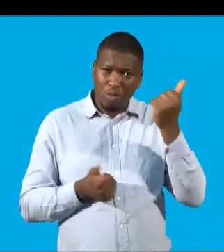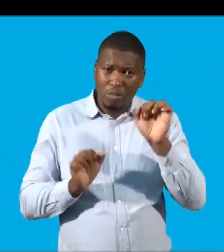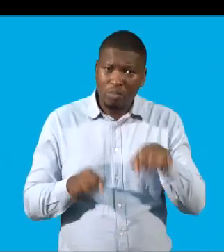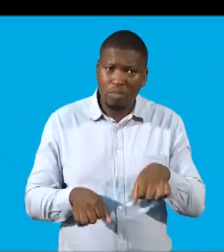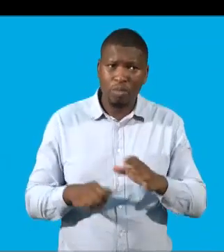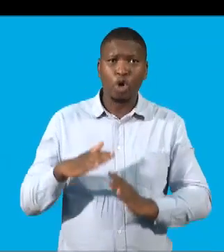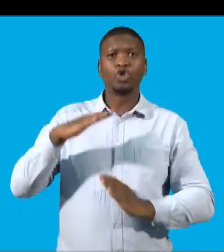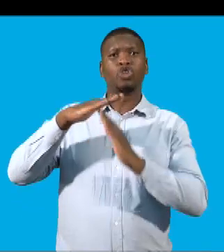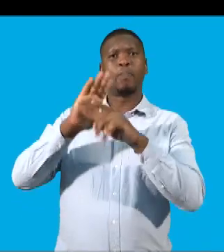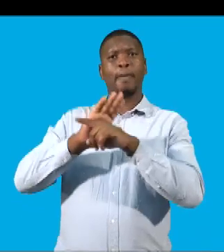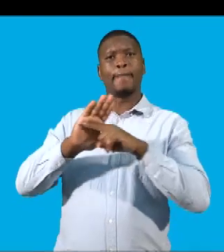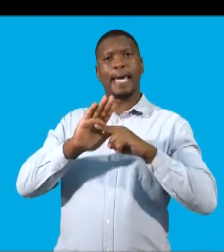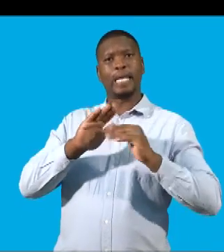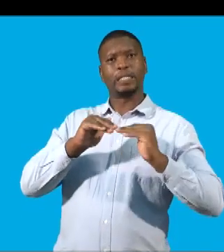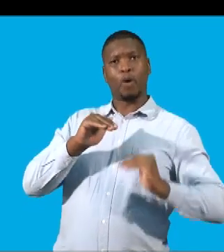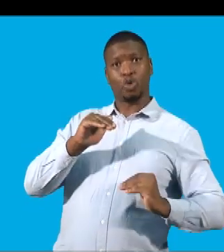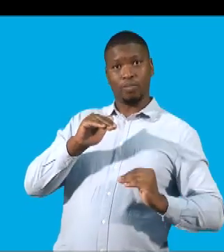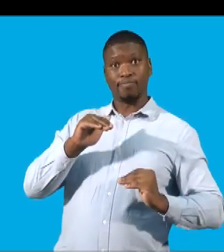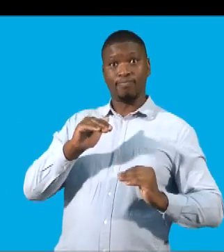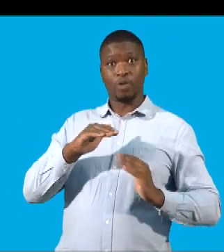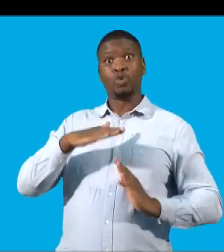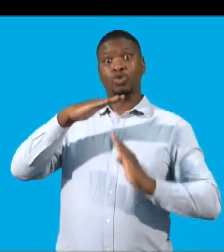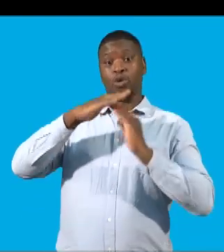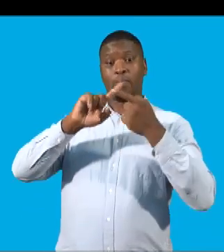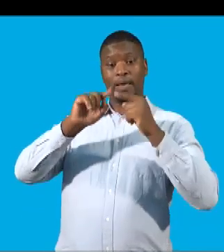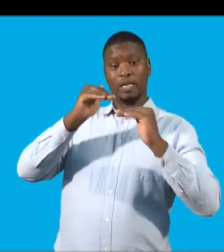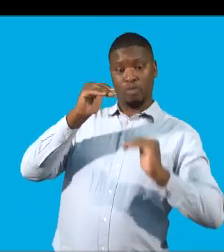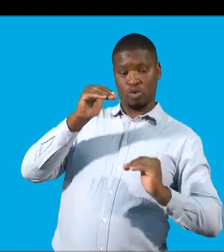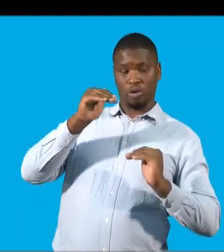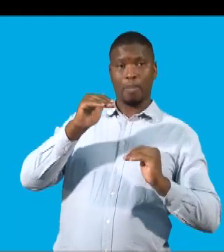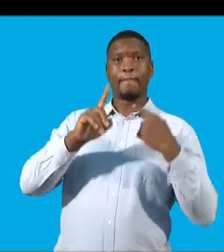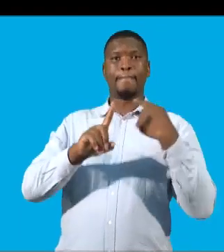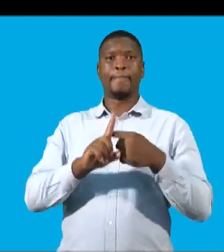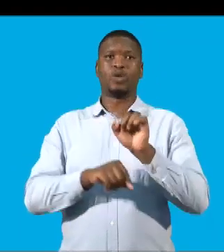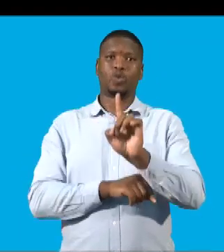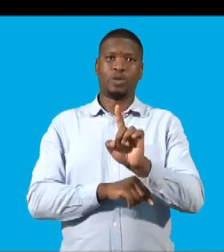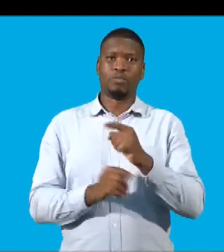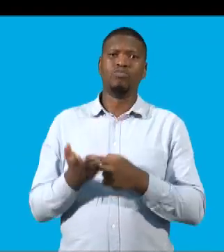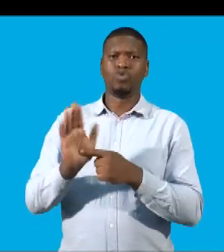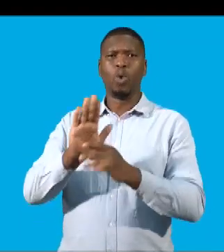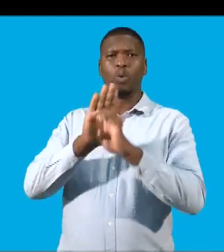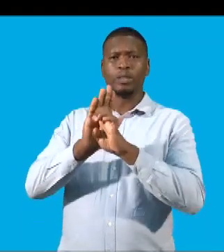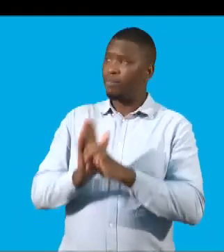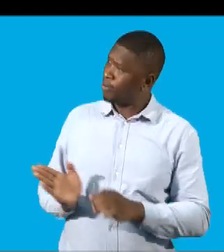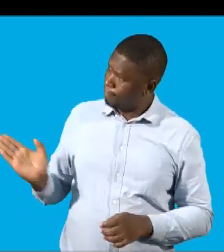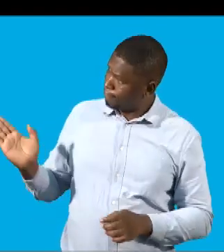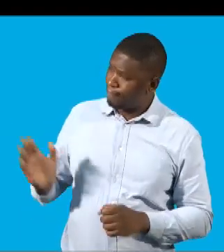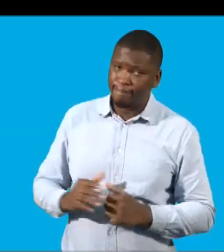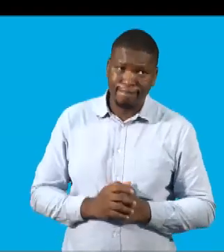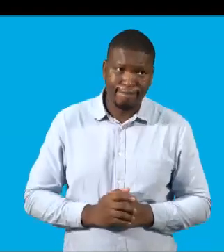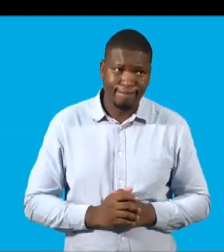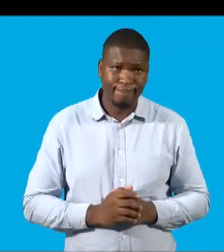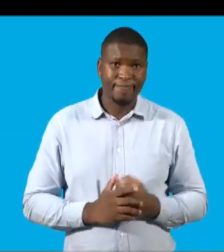familiar with it. Top minus bottom plus 1. Let's look at this first example. So it says